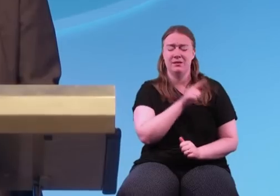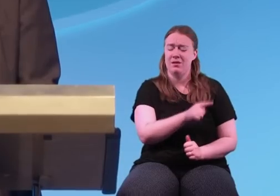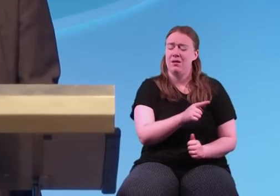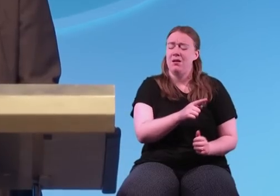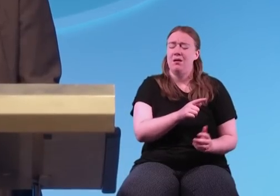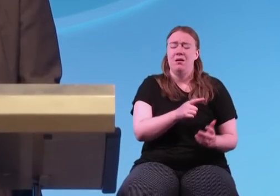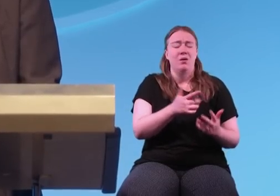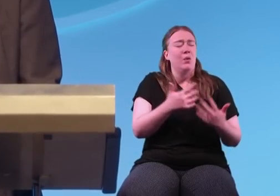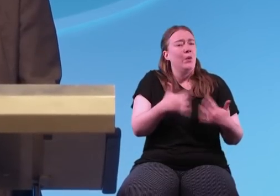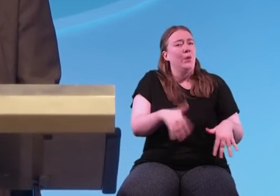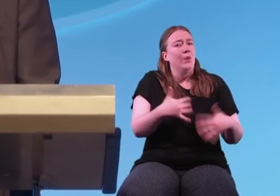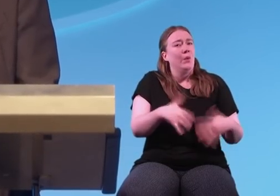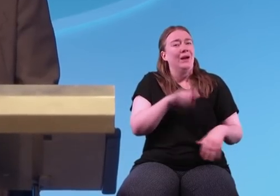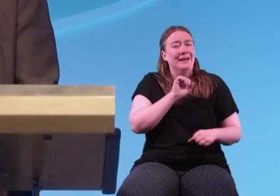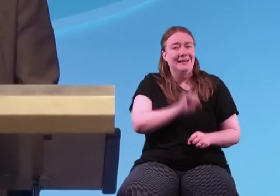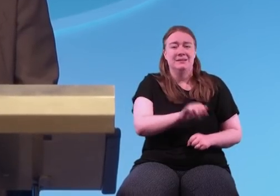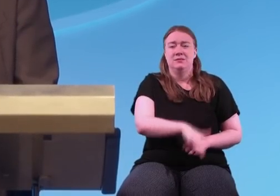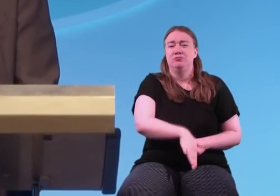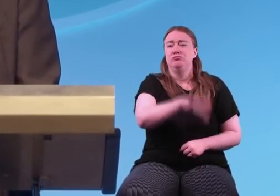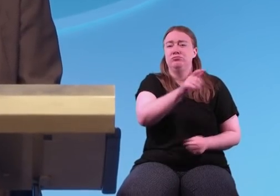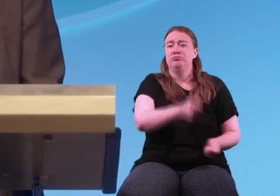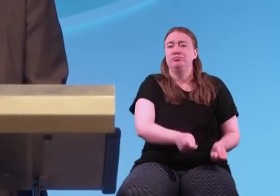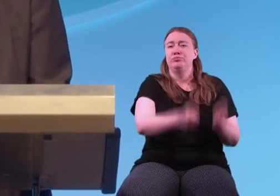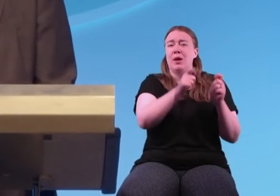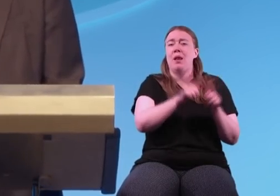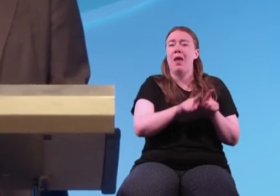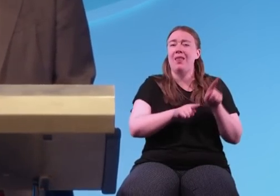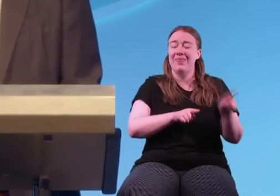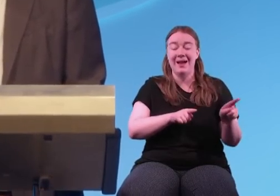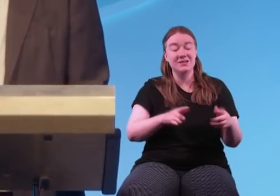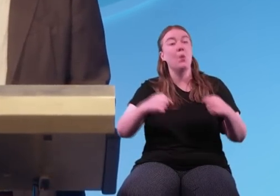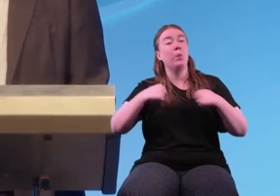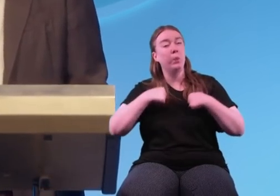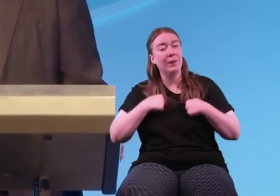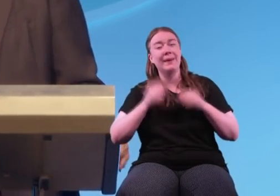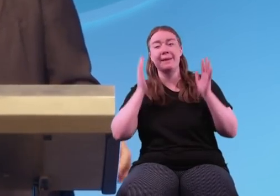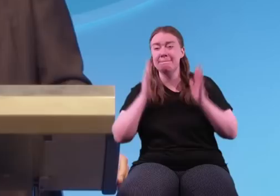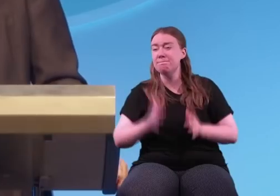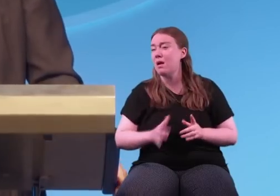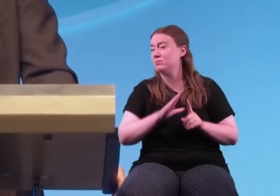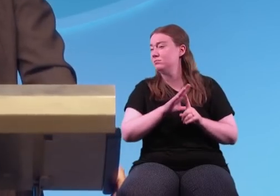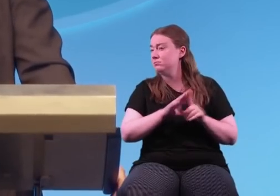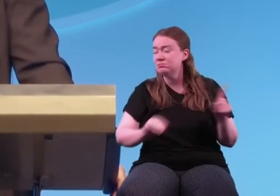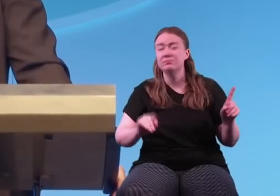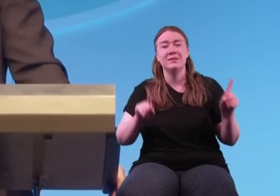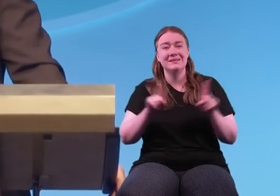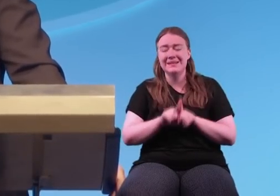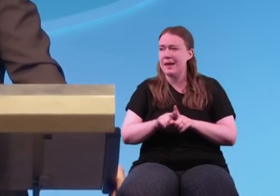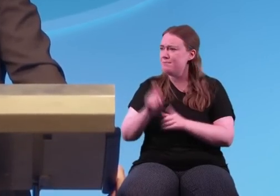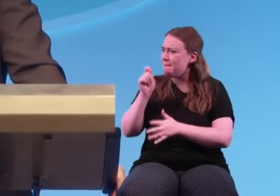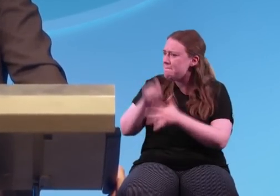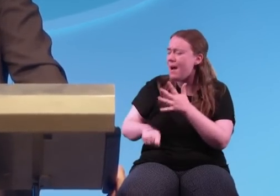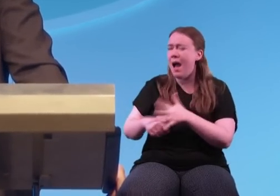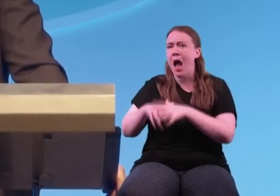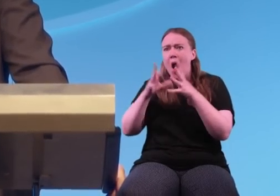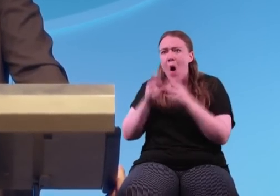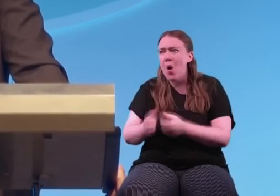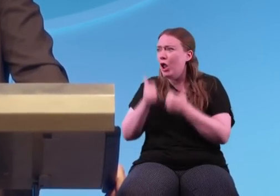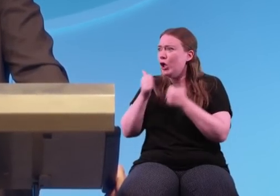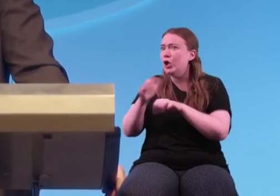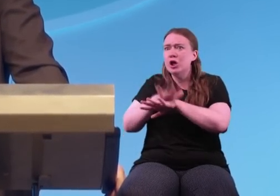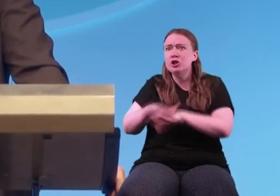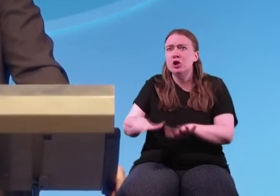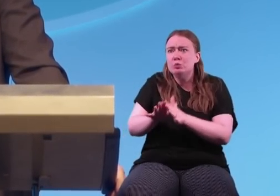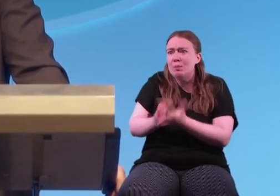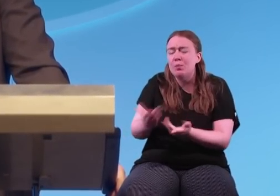benefit of such a background. And we have to seize every opportunity to get all of the good children's books for our children and for